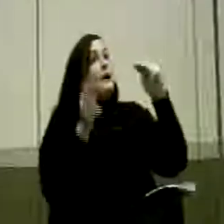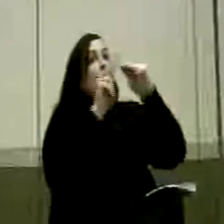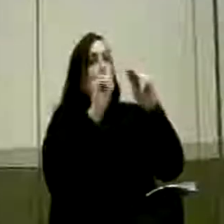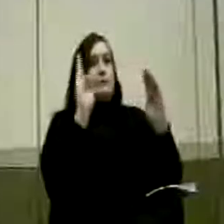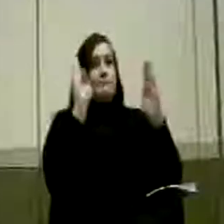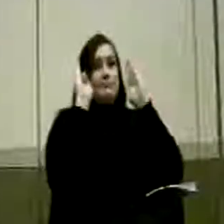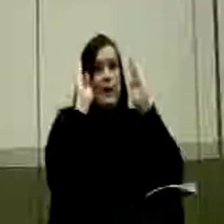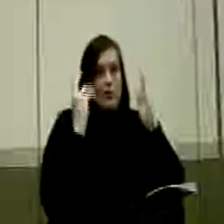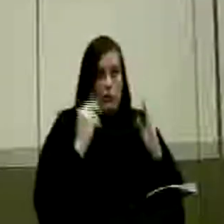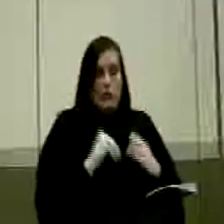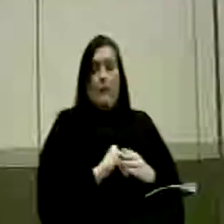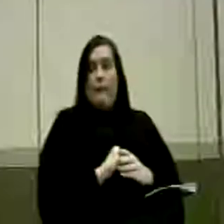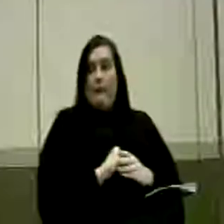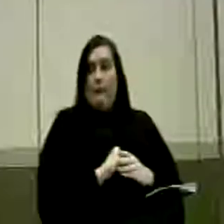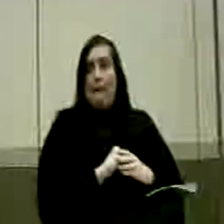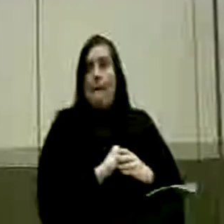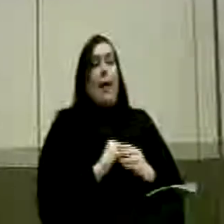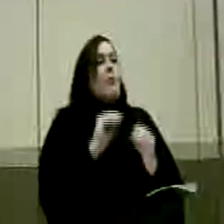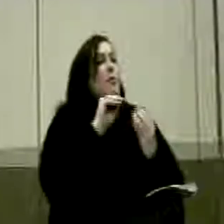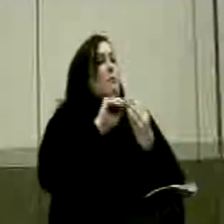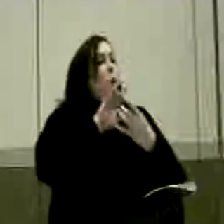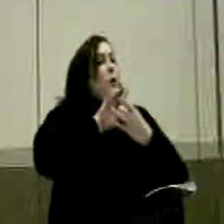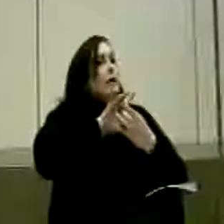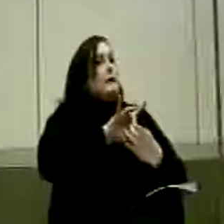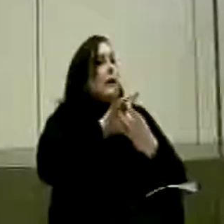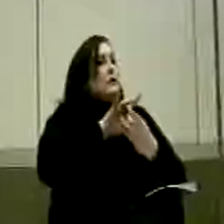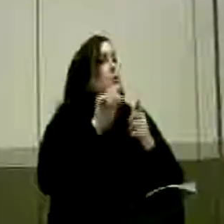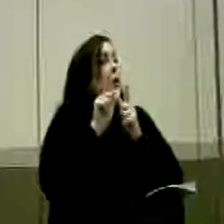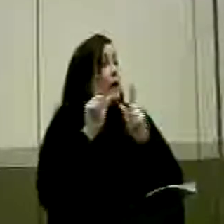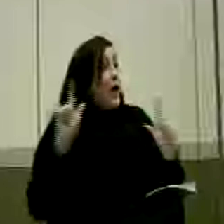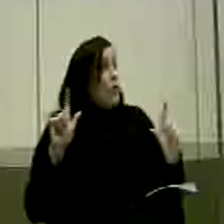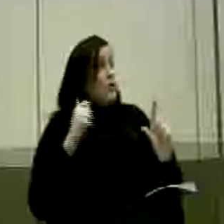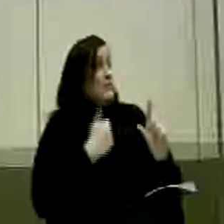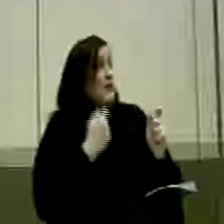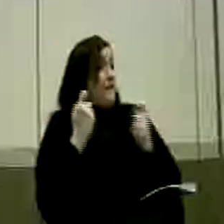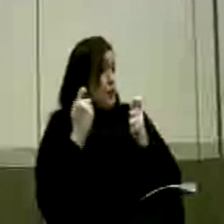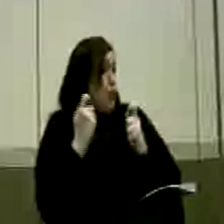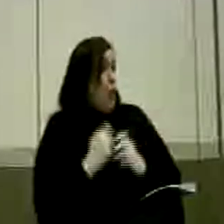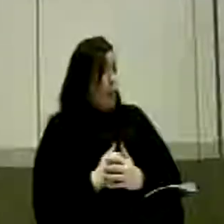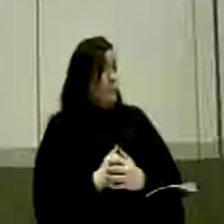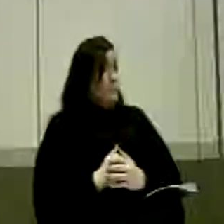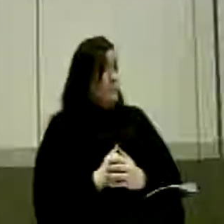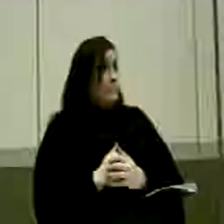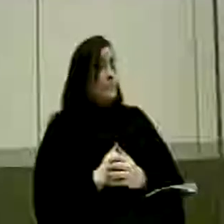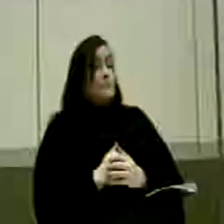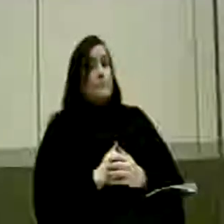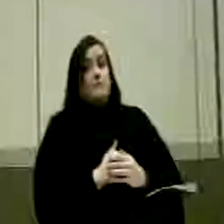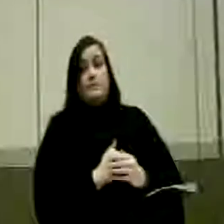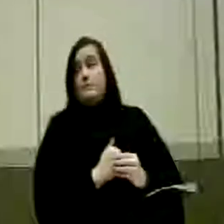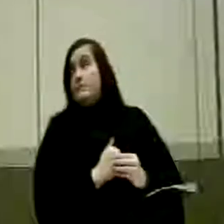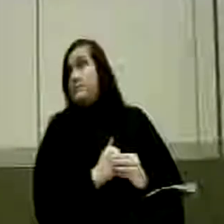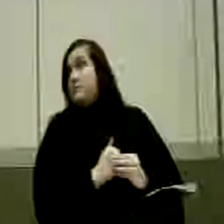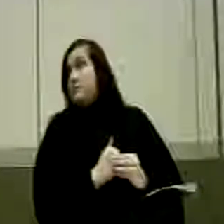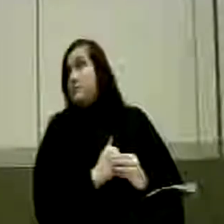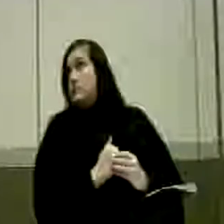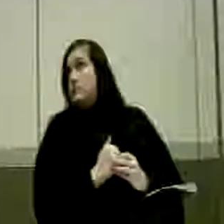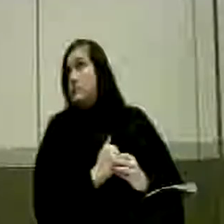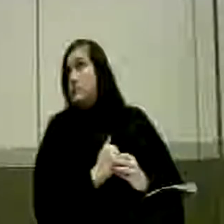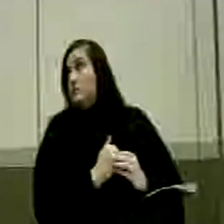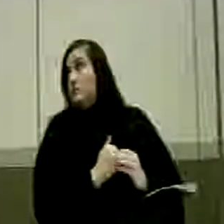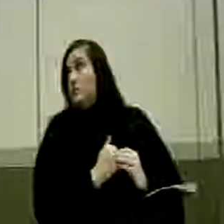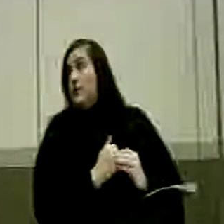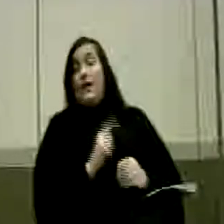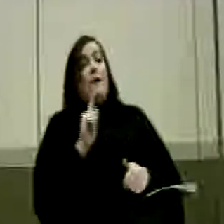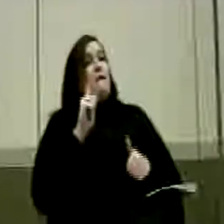attention that are more connected to like language and self-control, that kind of stuff. You know, after you've